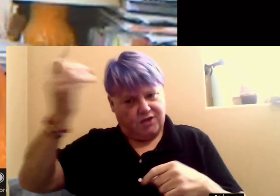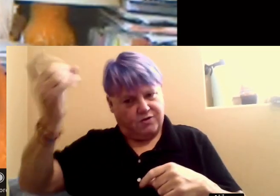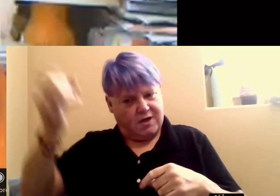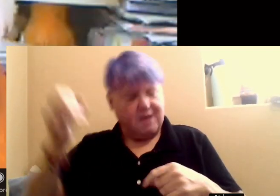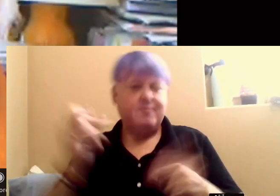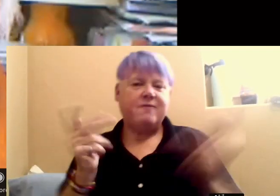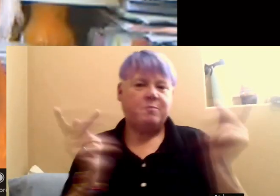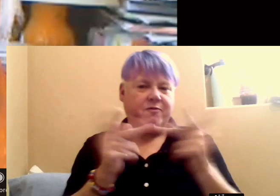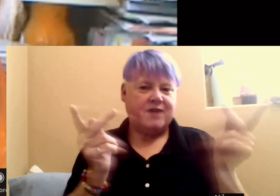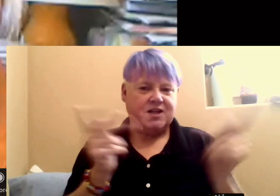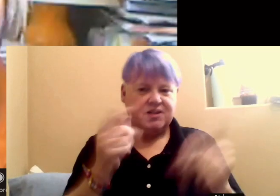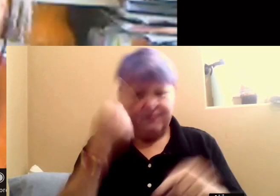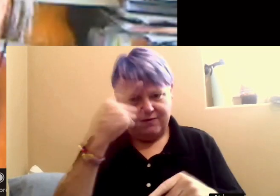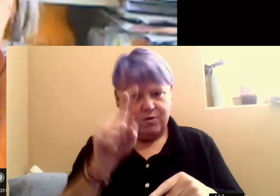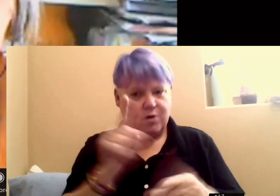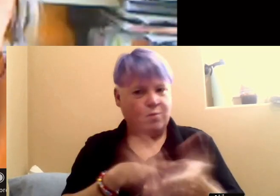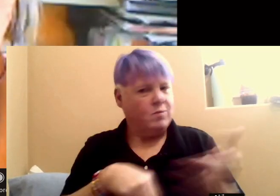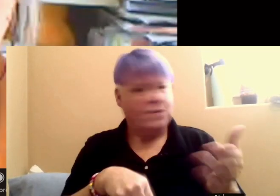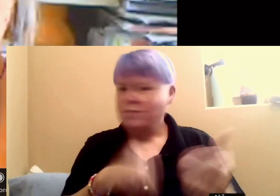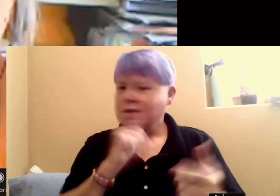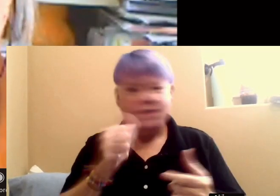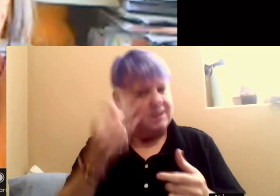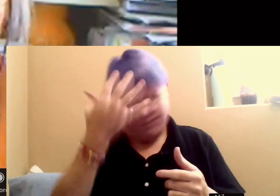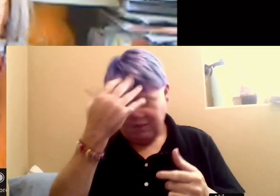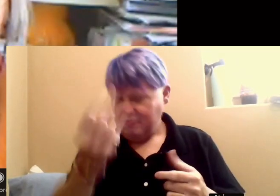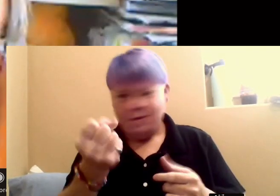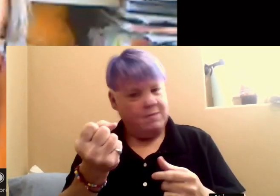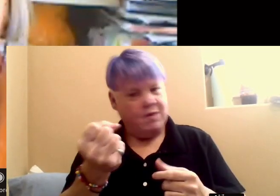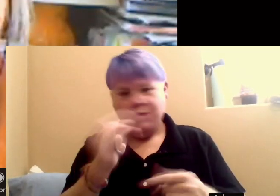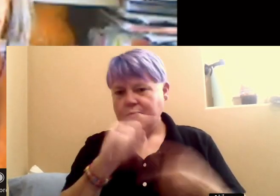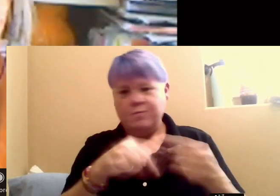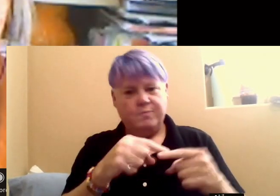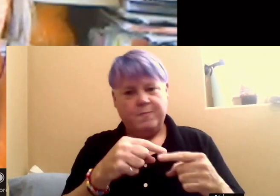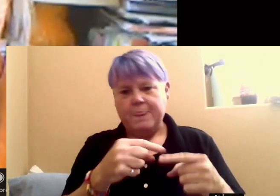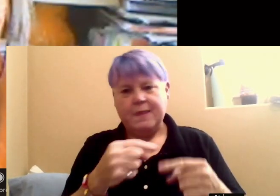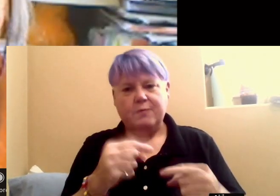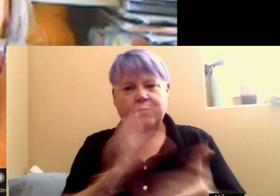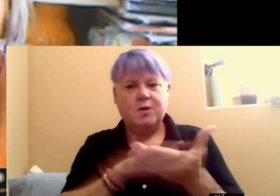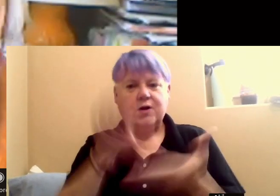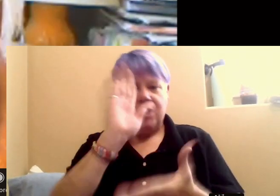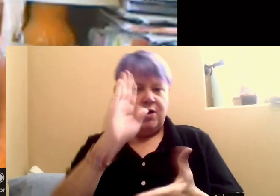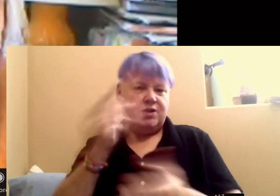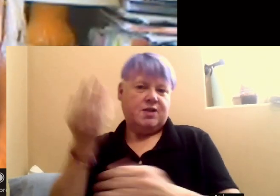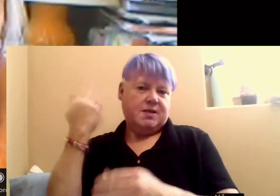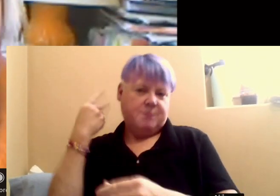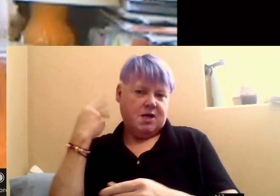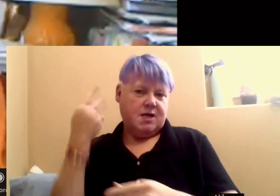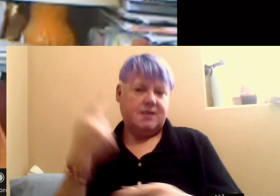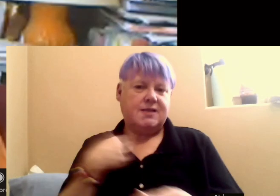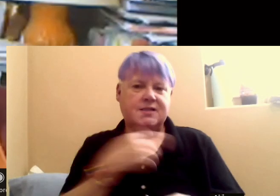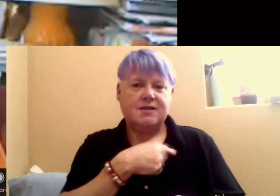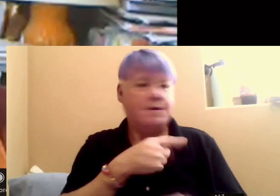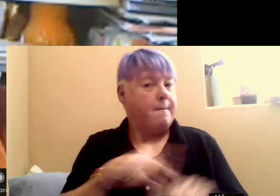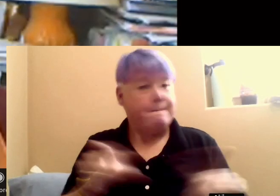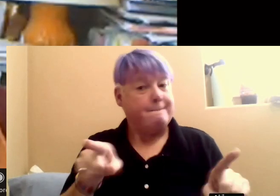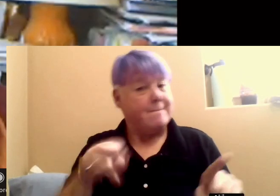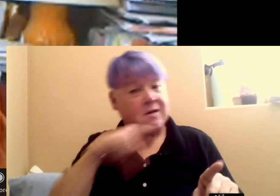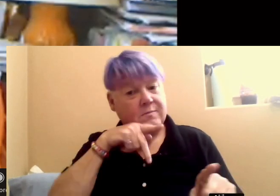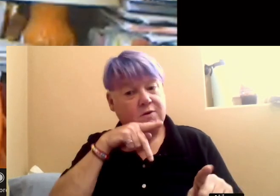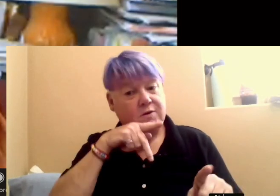for which we would not even remember to try once we put our college days behind us. But Pris didn't